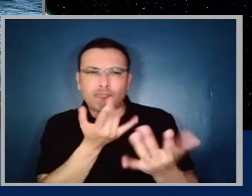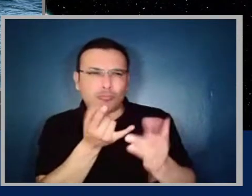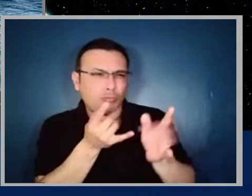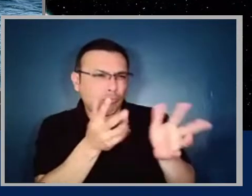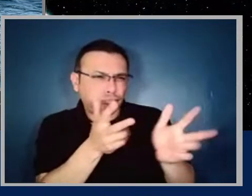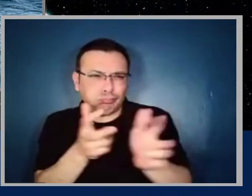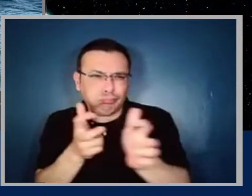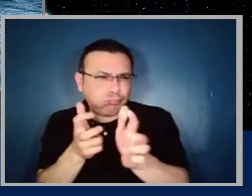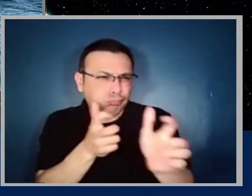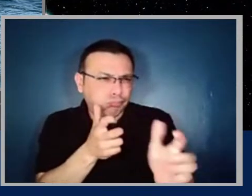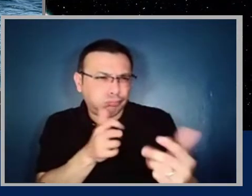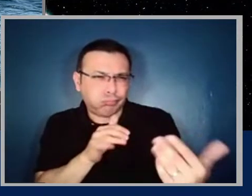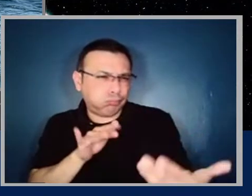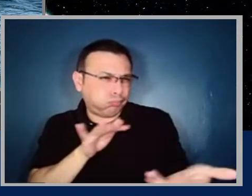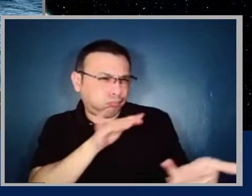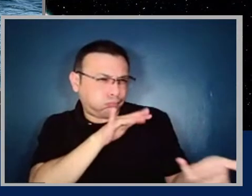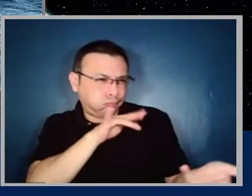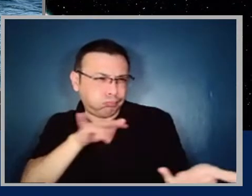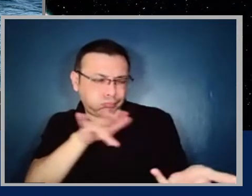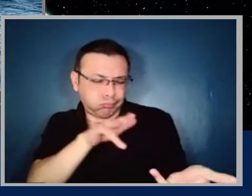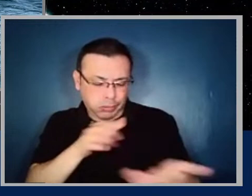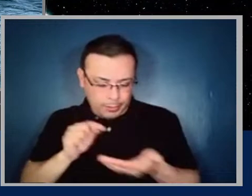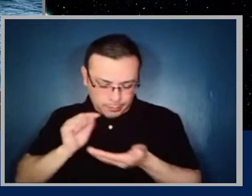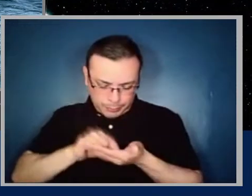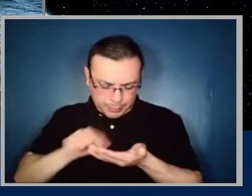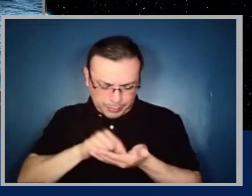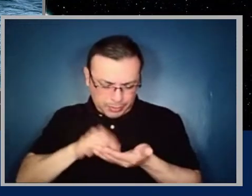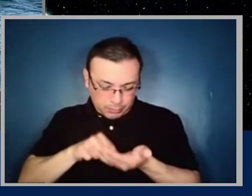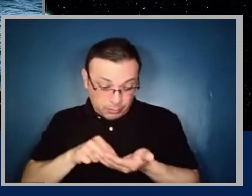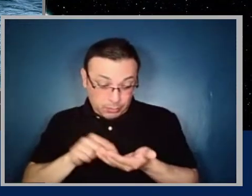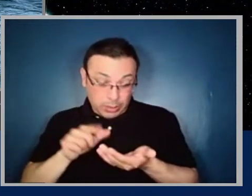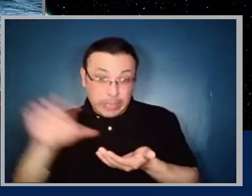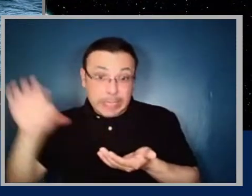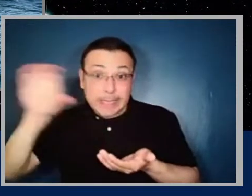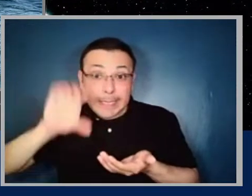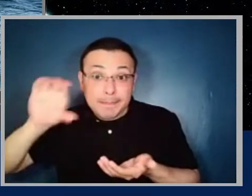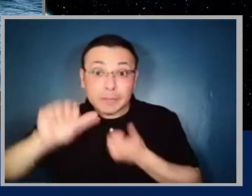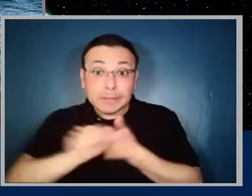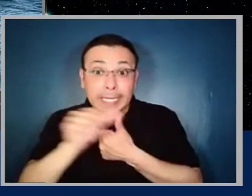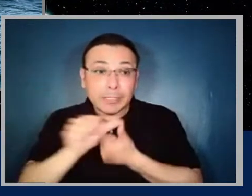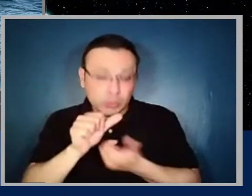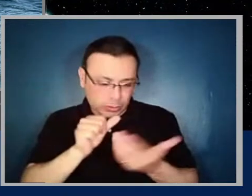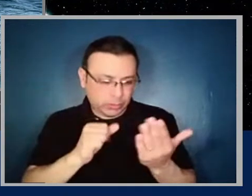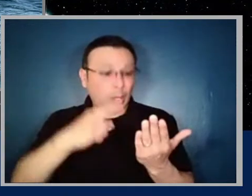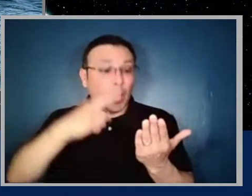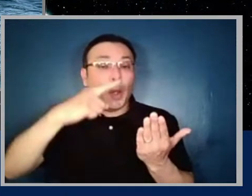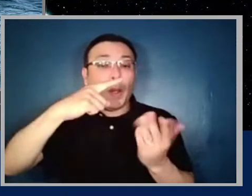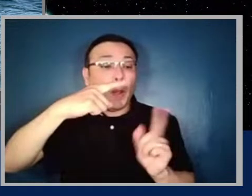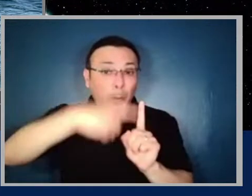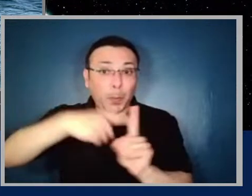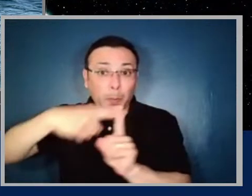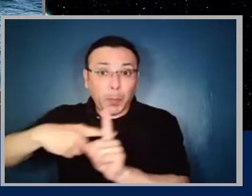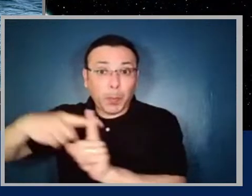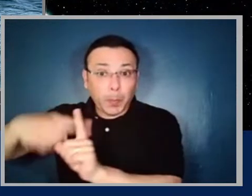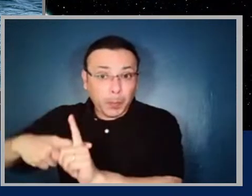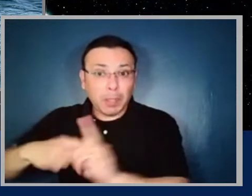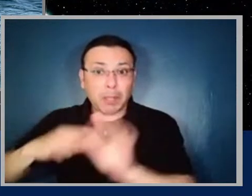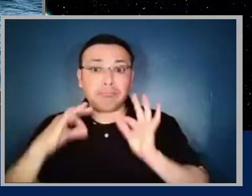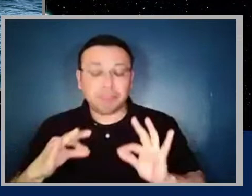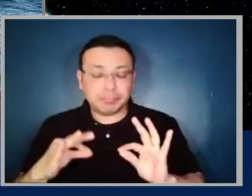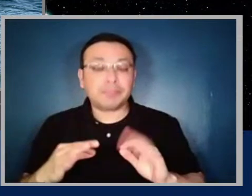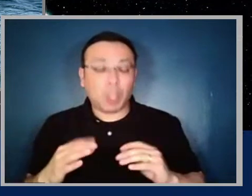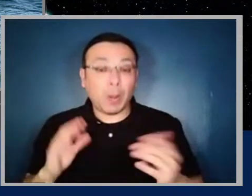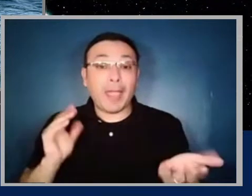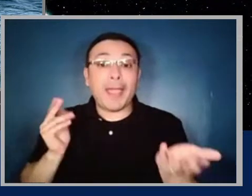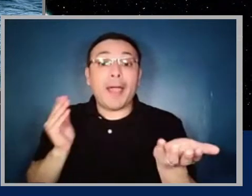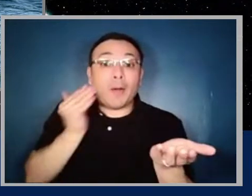of particular interest, as well as the entire area of the capsule itself. They knock on the window, let the crew know that they're there. They're going